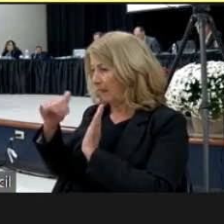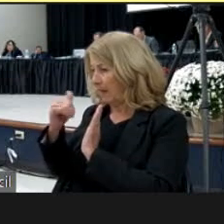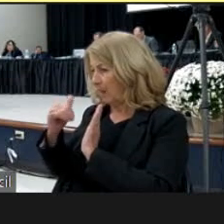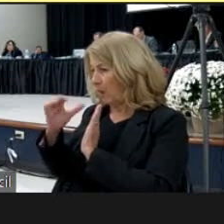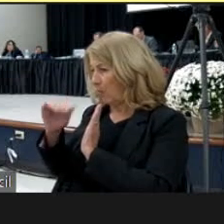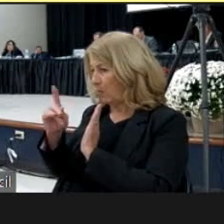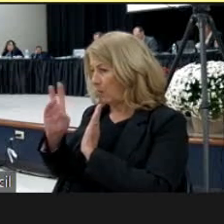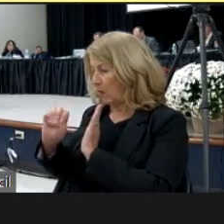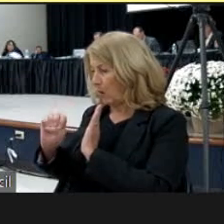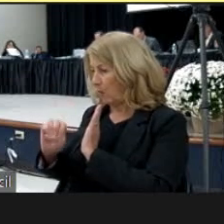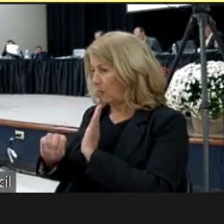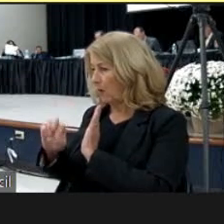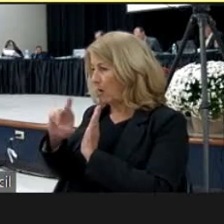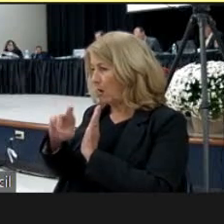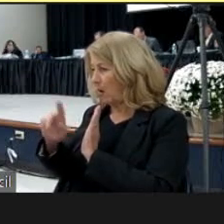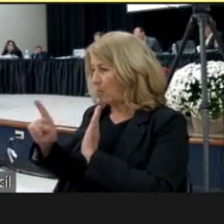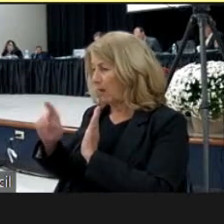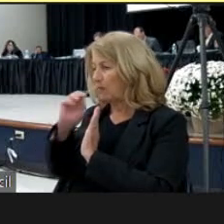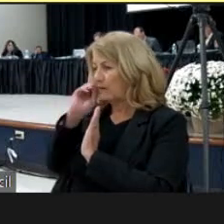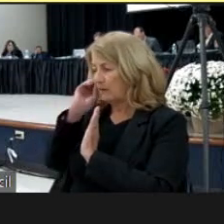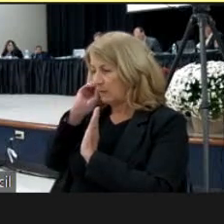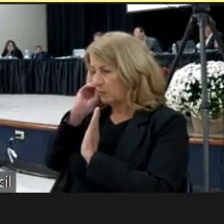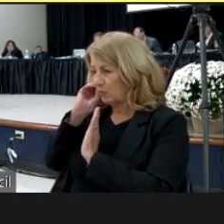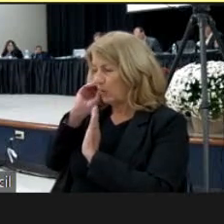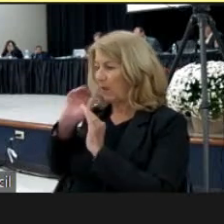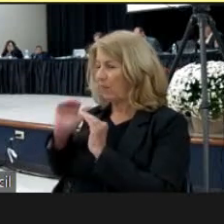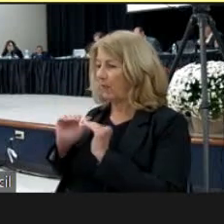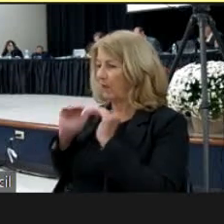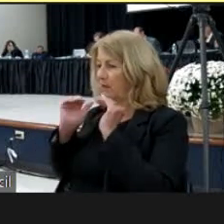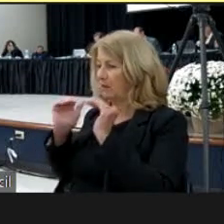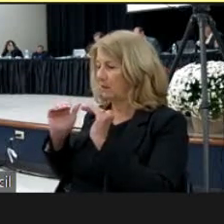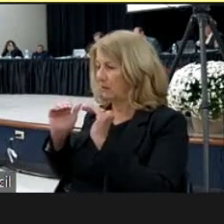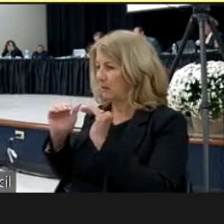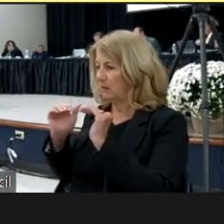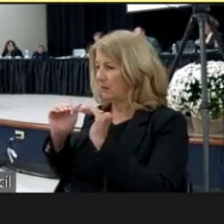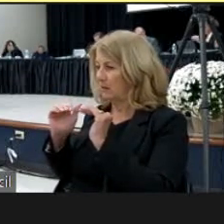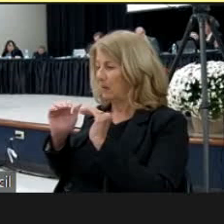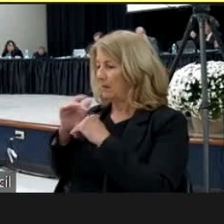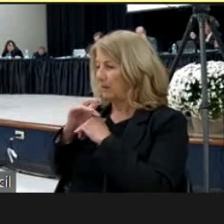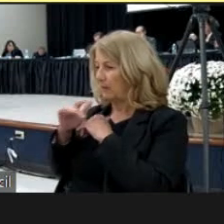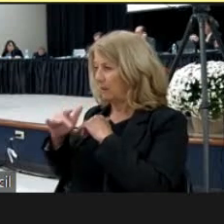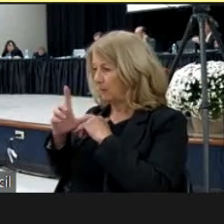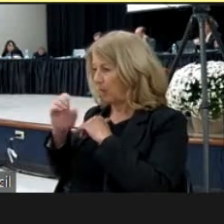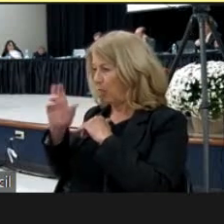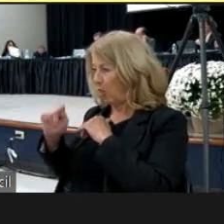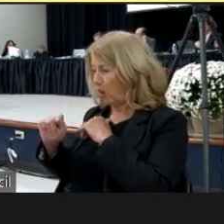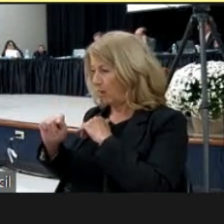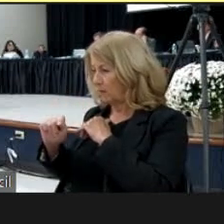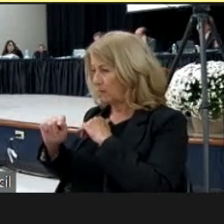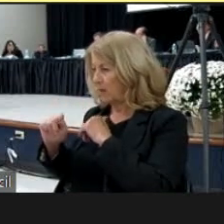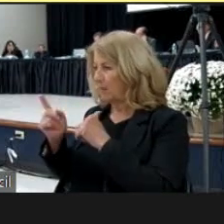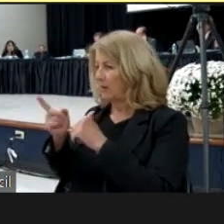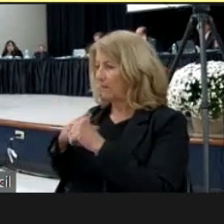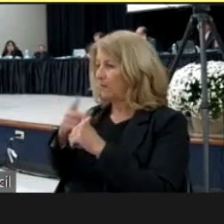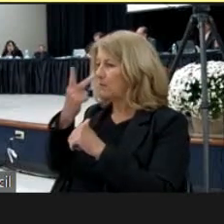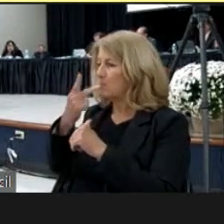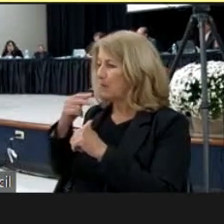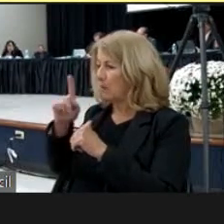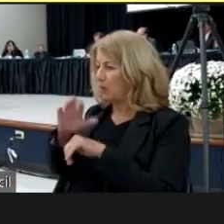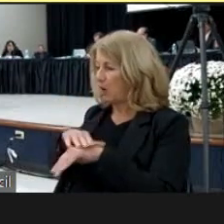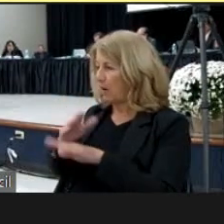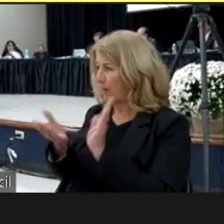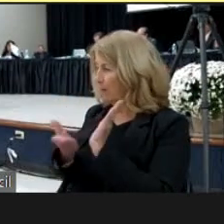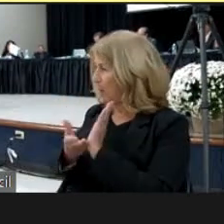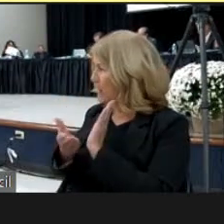R1 residential, and then you're saying that's an empty lot, the bottom, the first pink one there in the bottom, it's